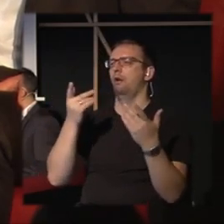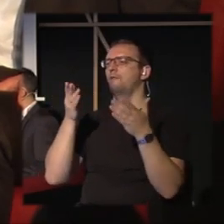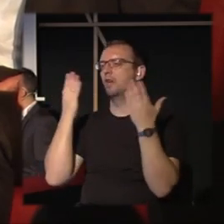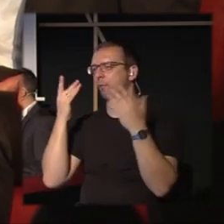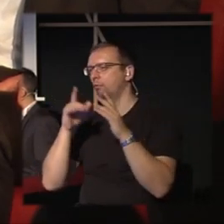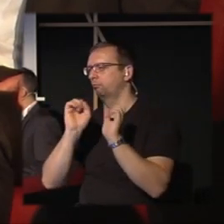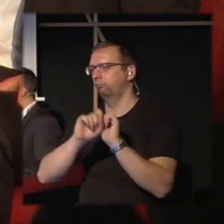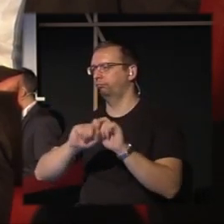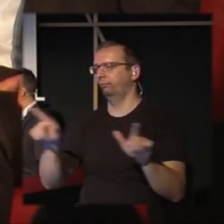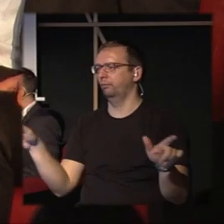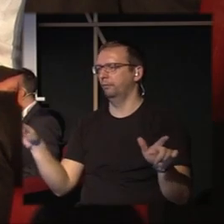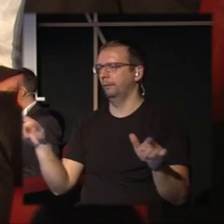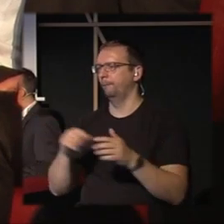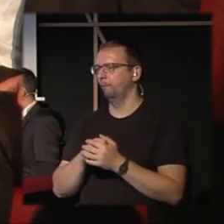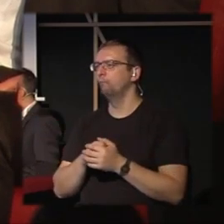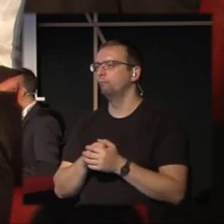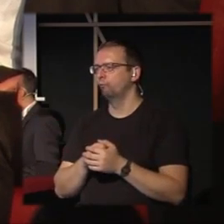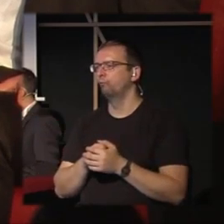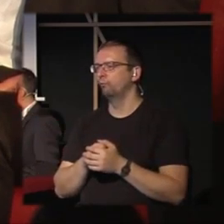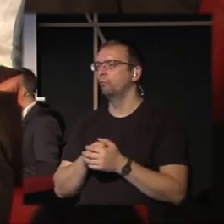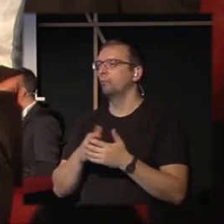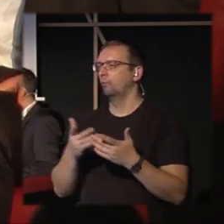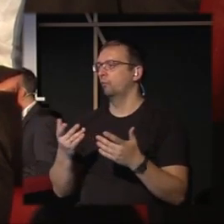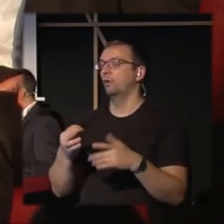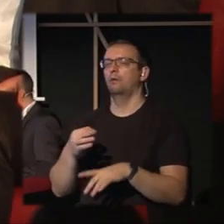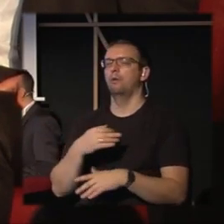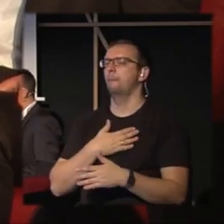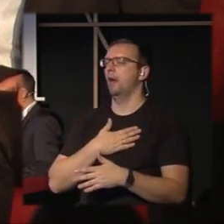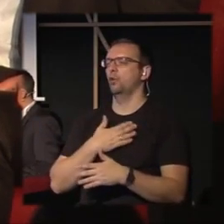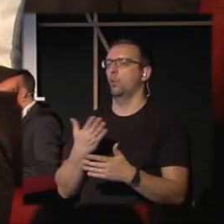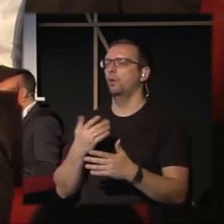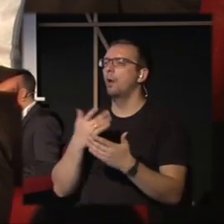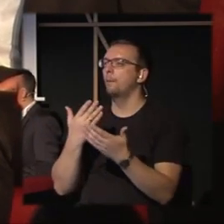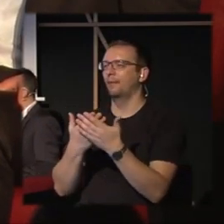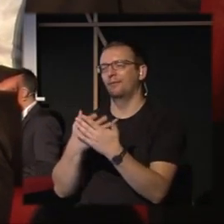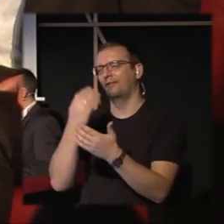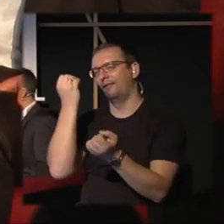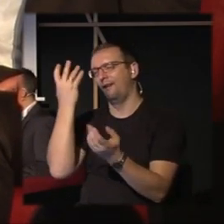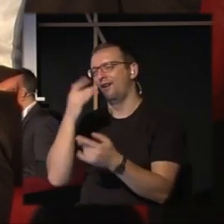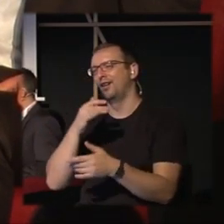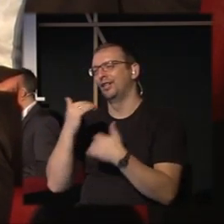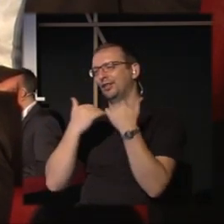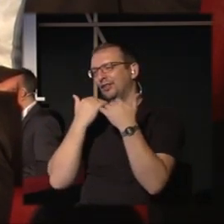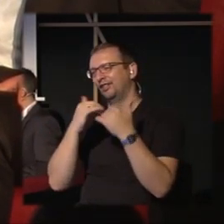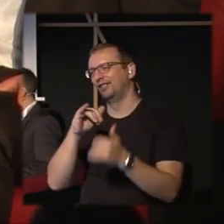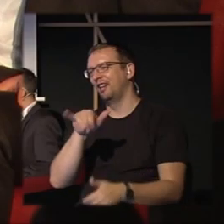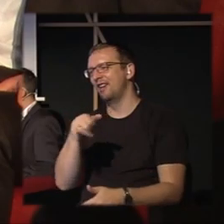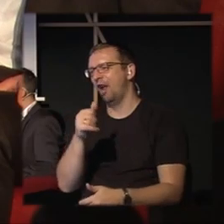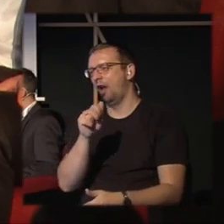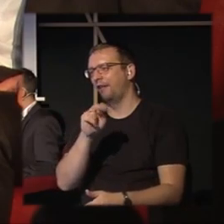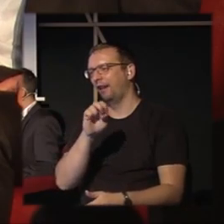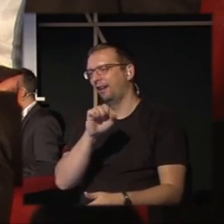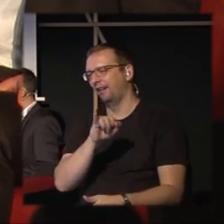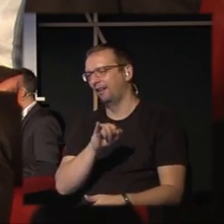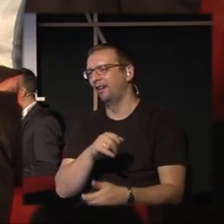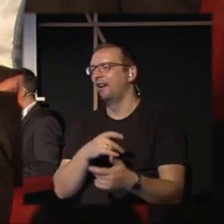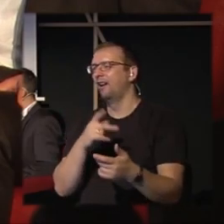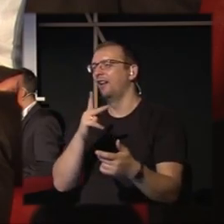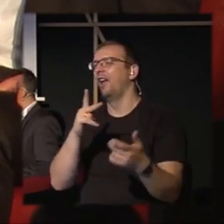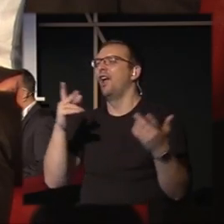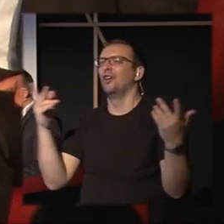great thing. That was the story with Jane, and it is a great example how can we